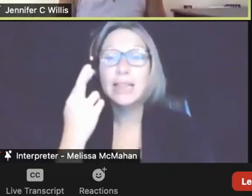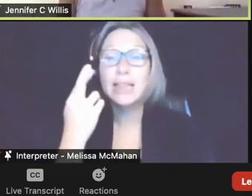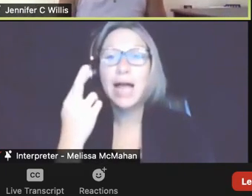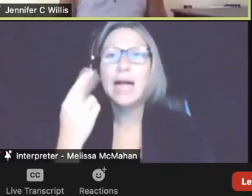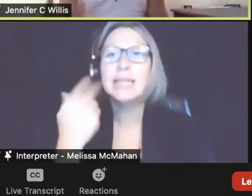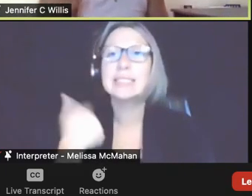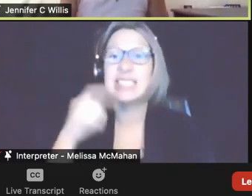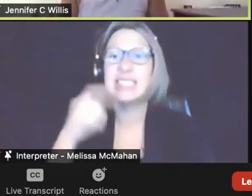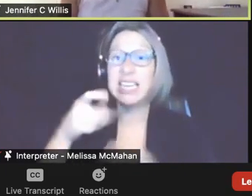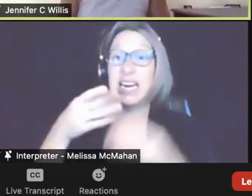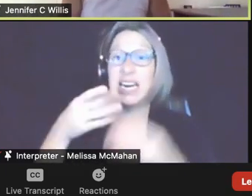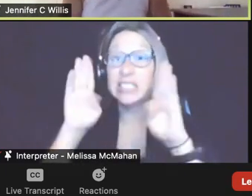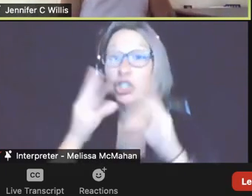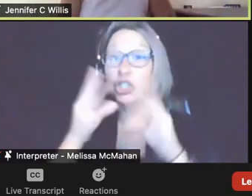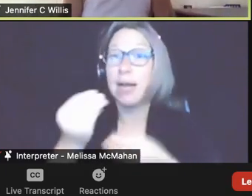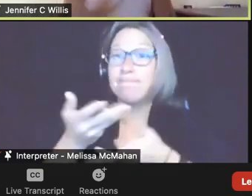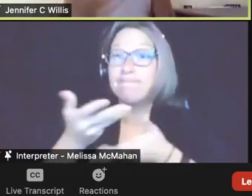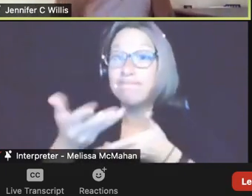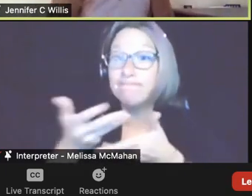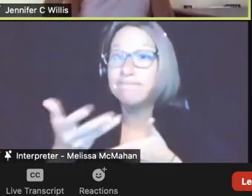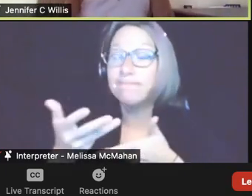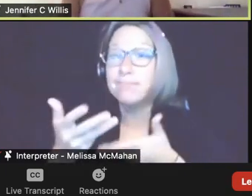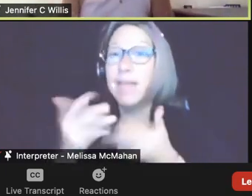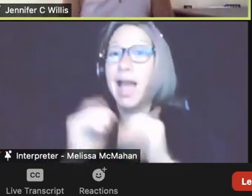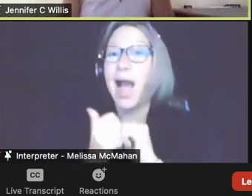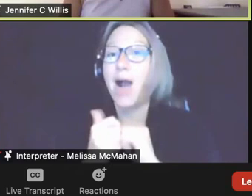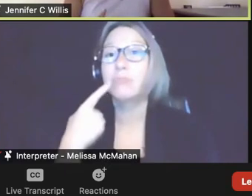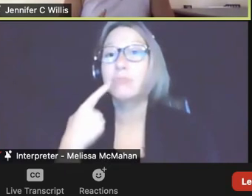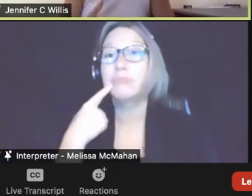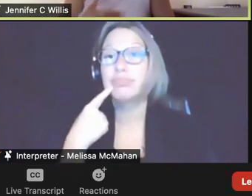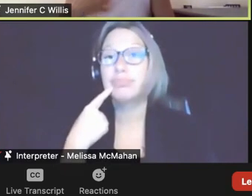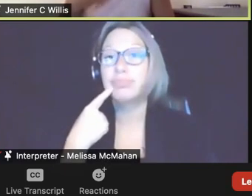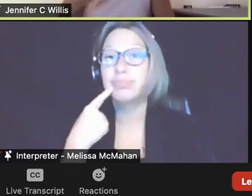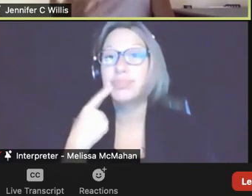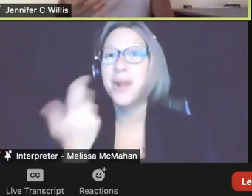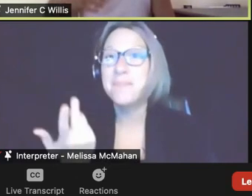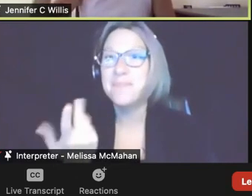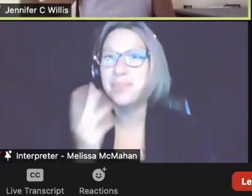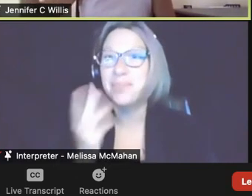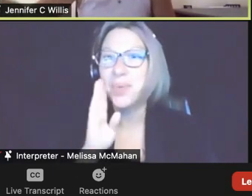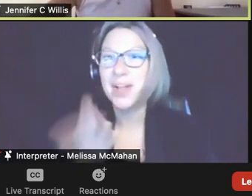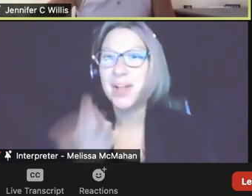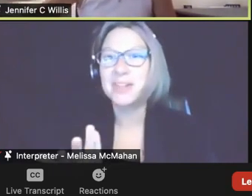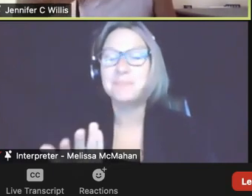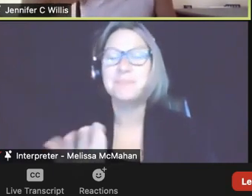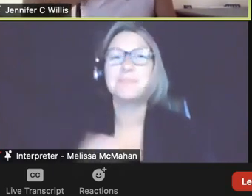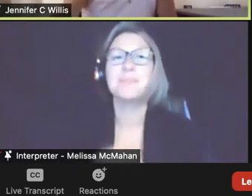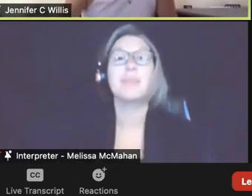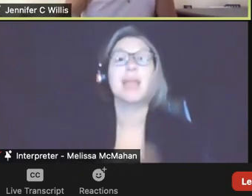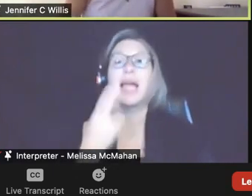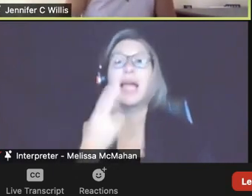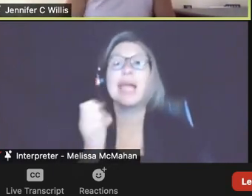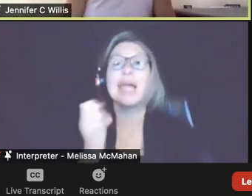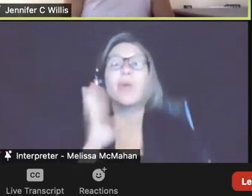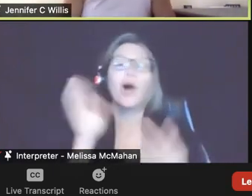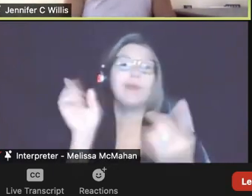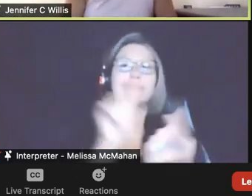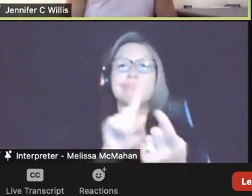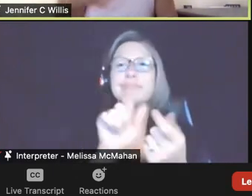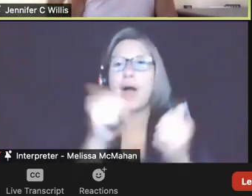initiate engagement with others. So he would just randomly start blowing raspberries at people, at peers, at other